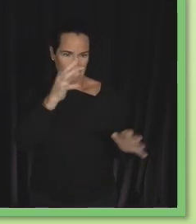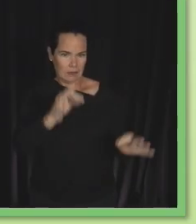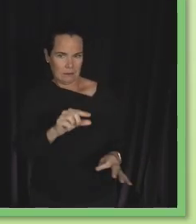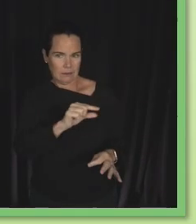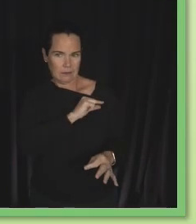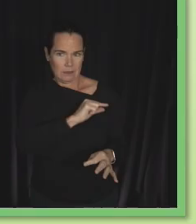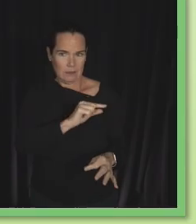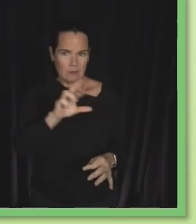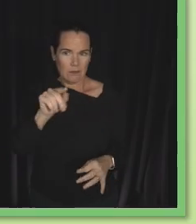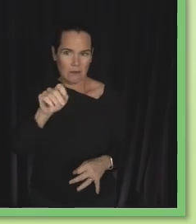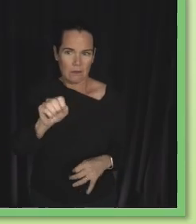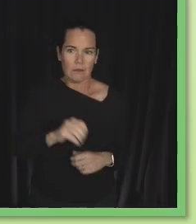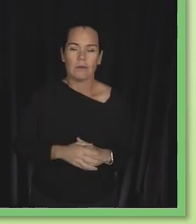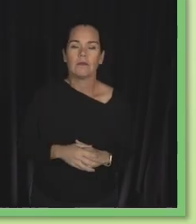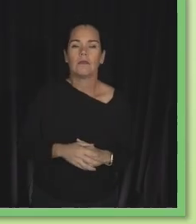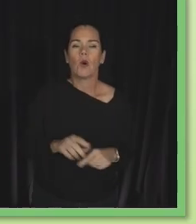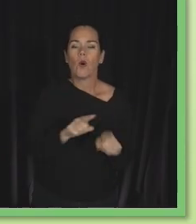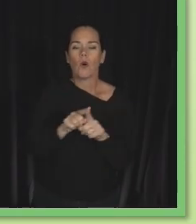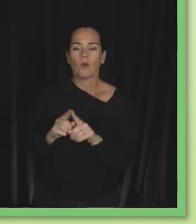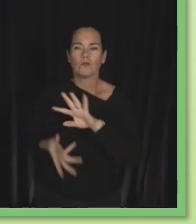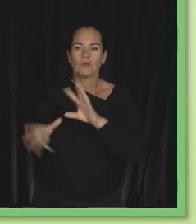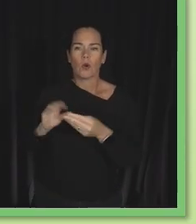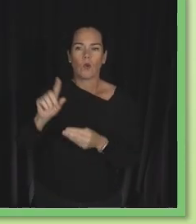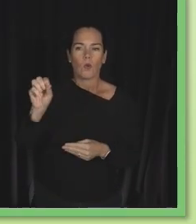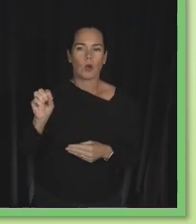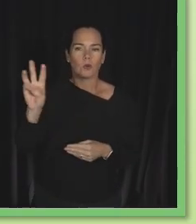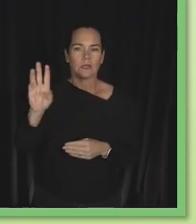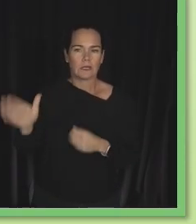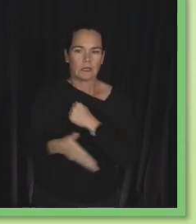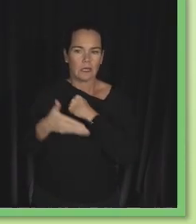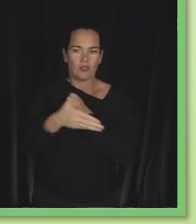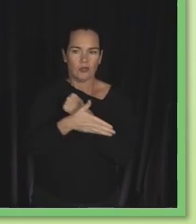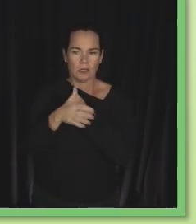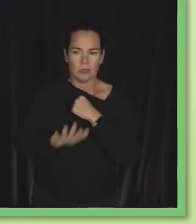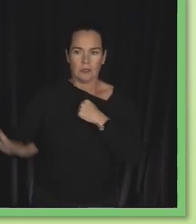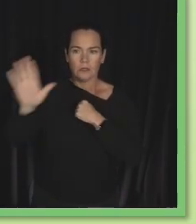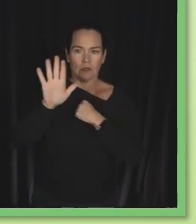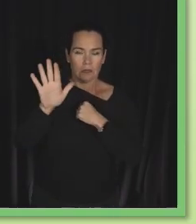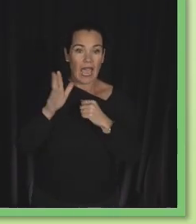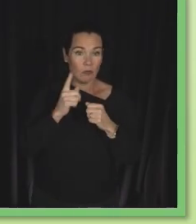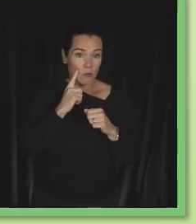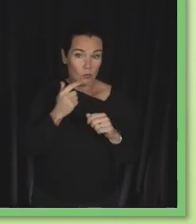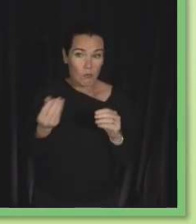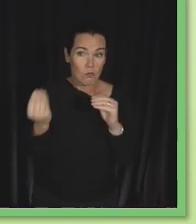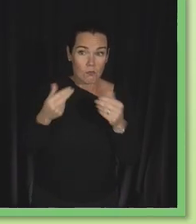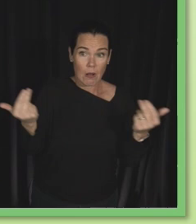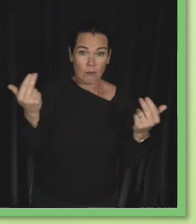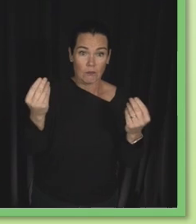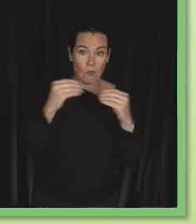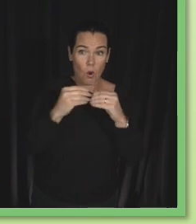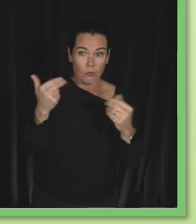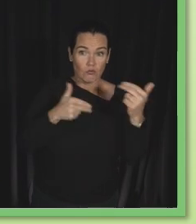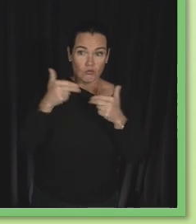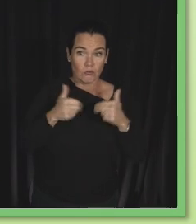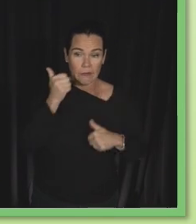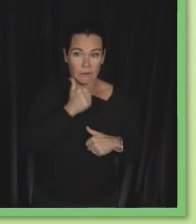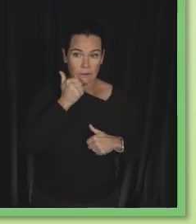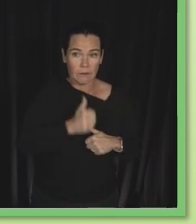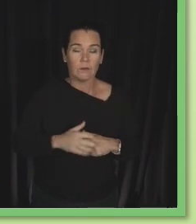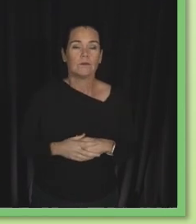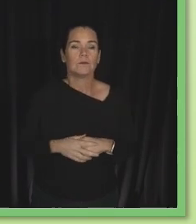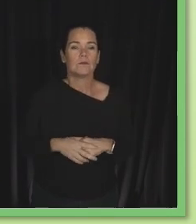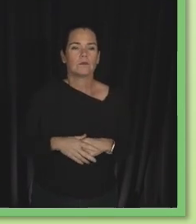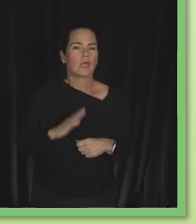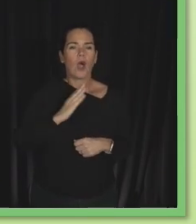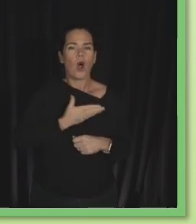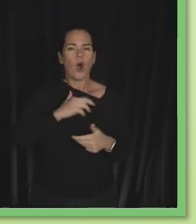with 106 countries as of right now and growing. So what are we trying to solve? As I've